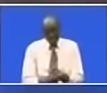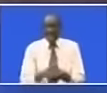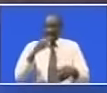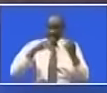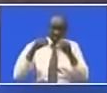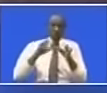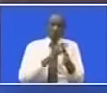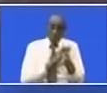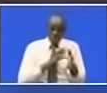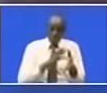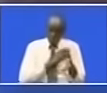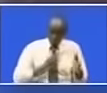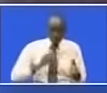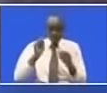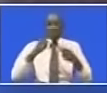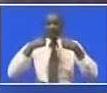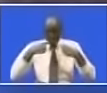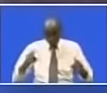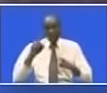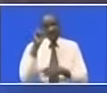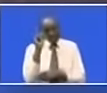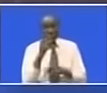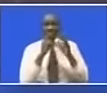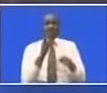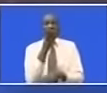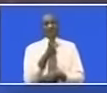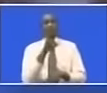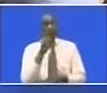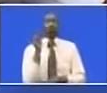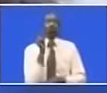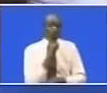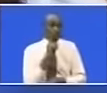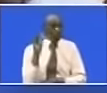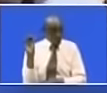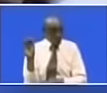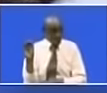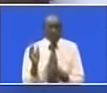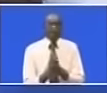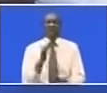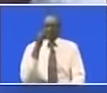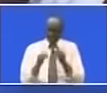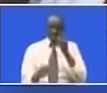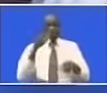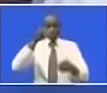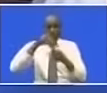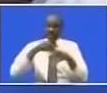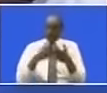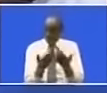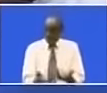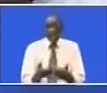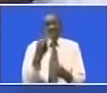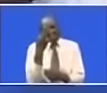Electoral Commission is expected to announce the first set of results from tomorrow morning. The final vote is not expected until